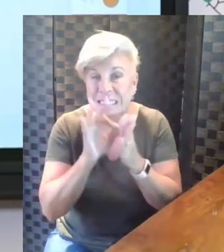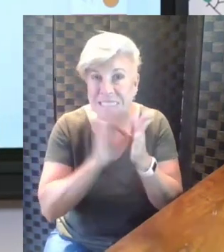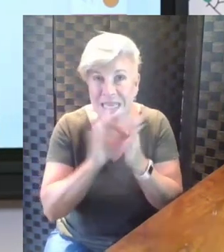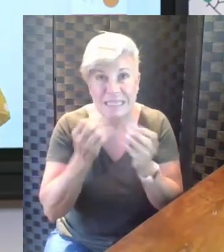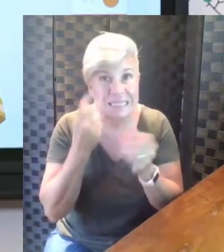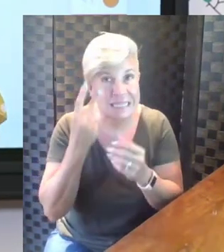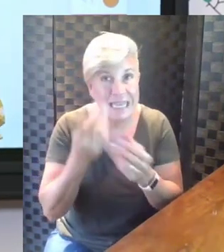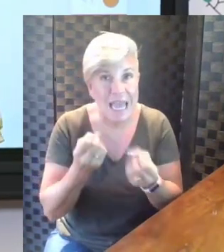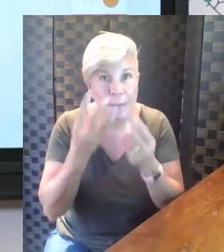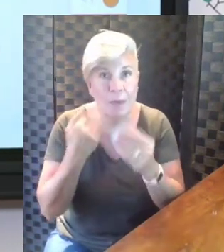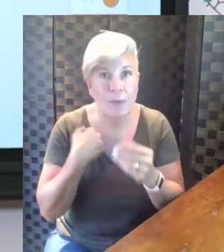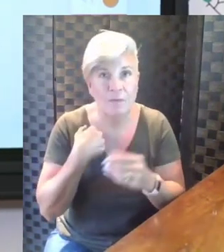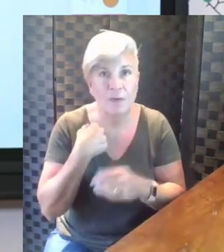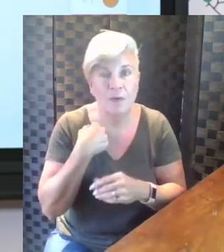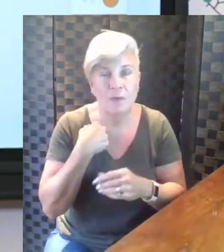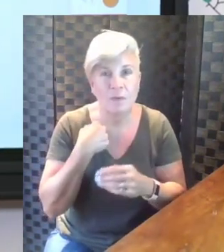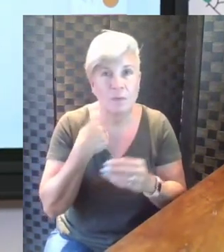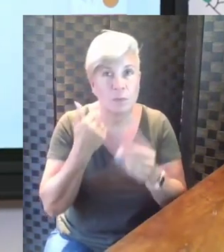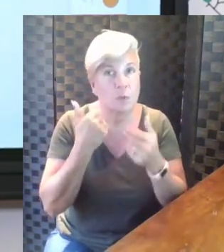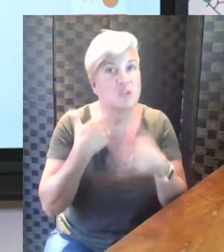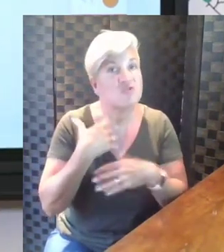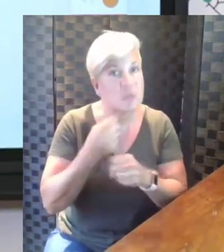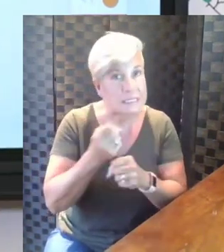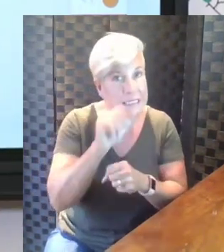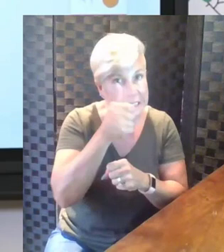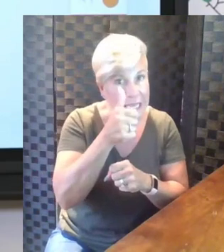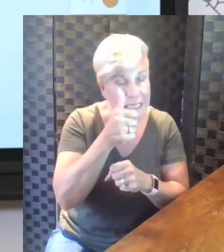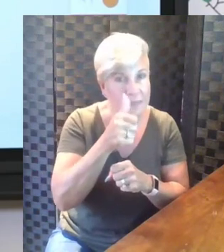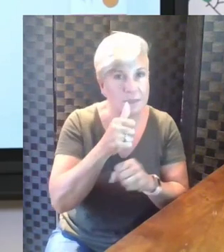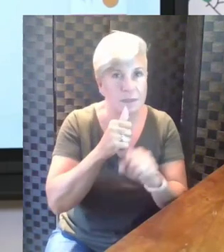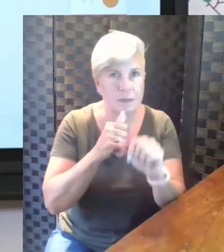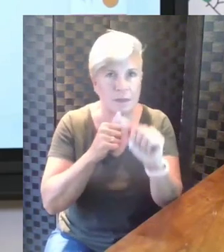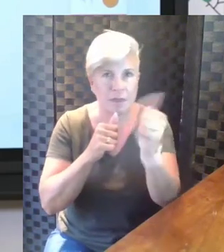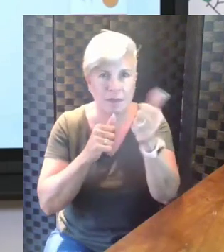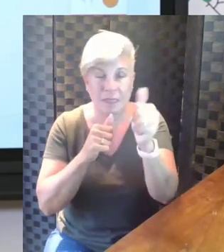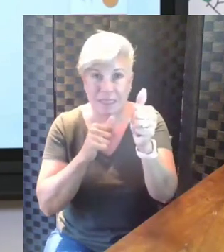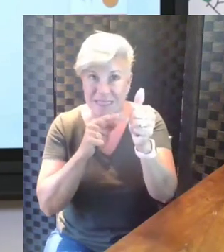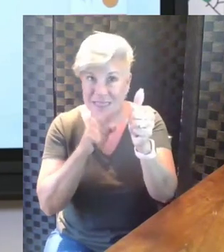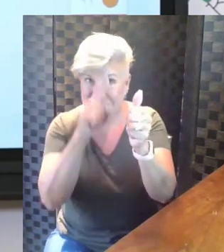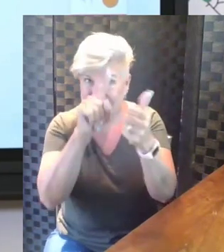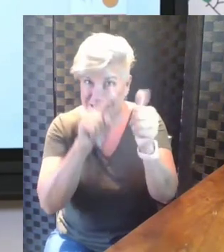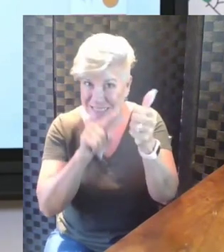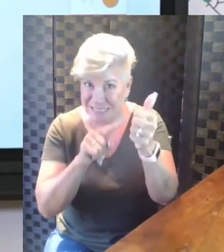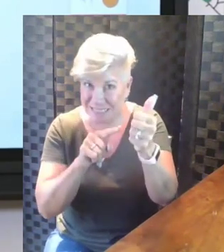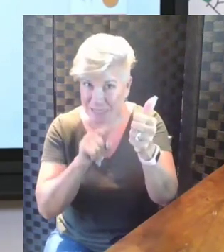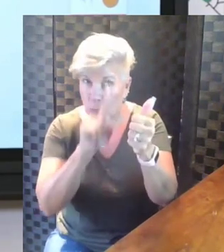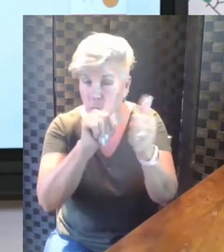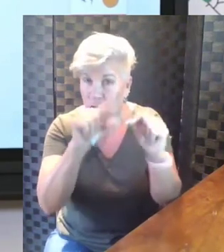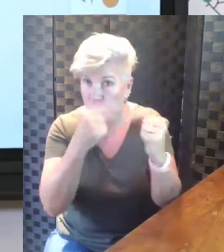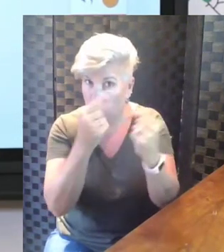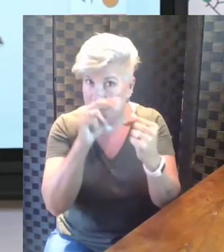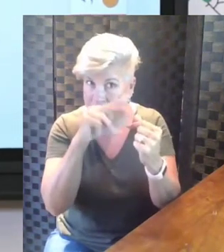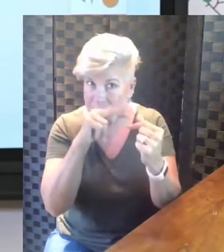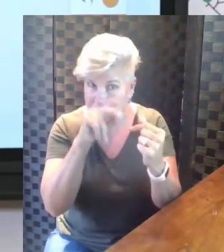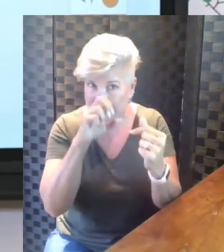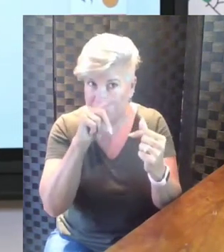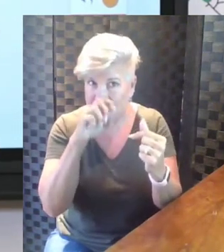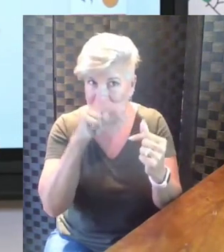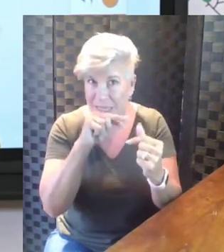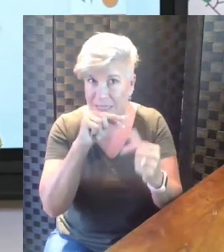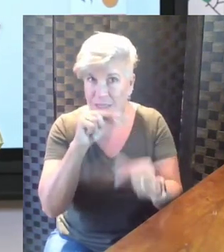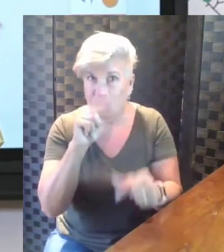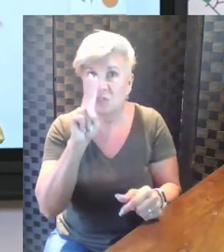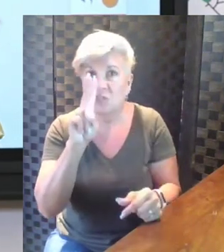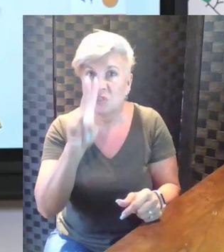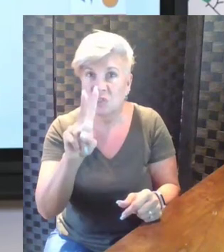see how many groups we have. Now we're trusting that there's 10 in each group. So if I mark through here, this is 1 group of 10 and this